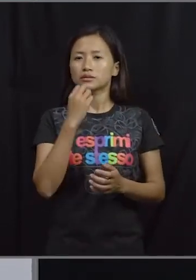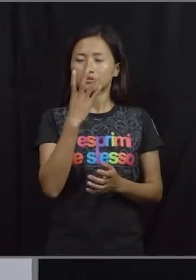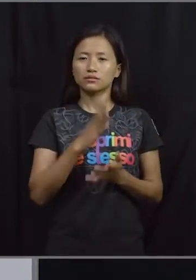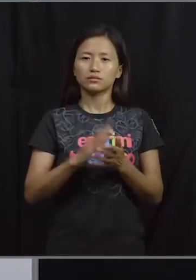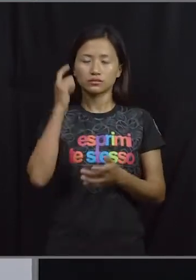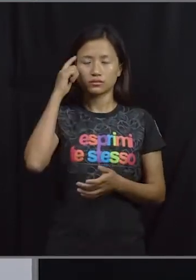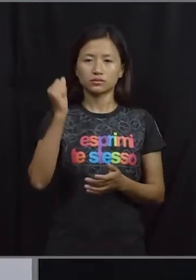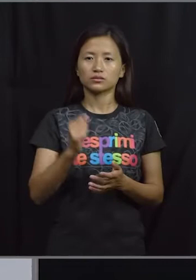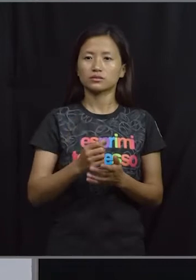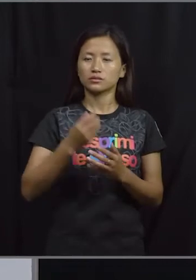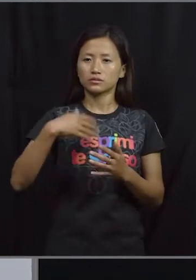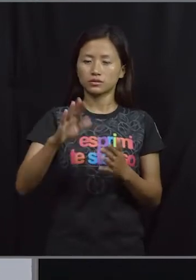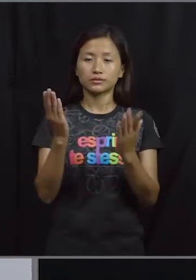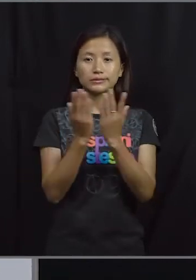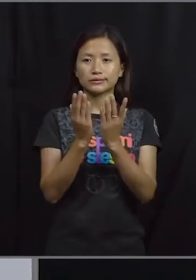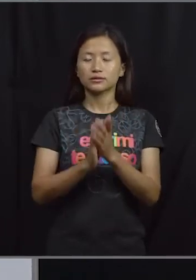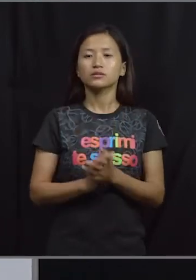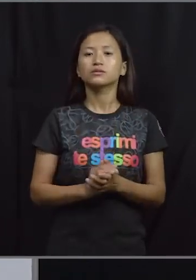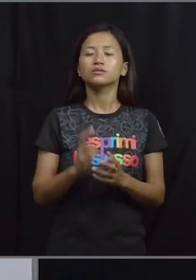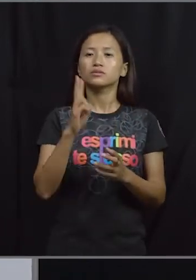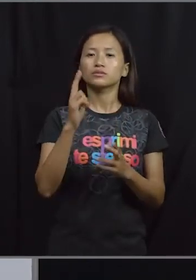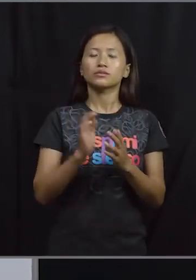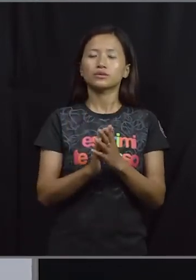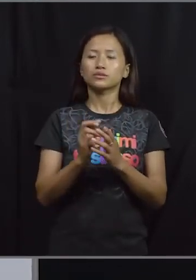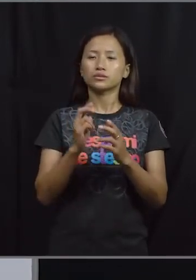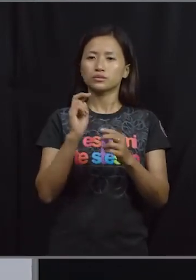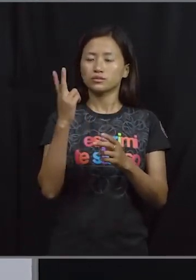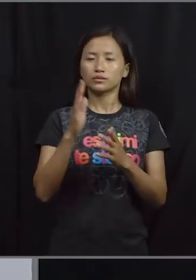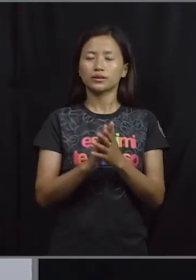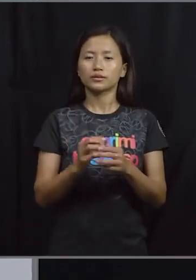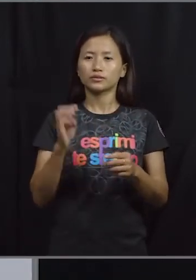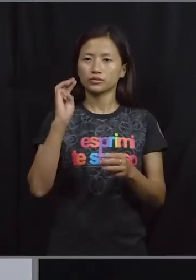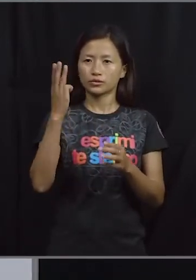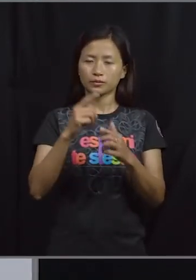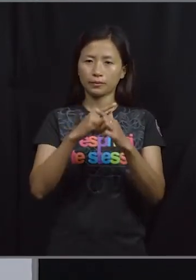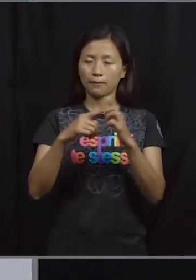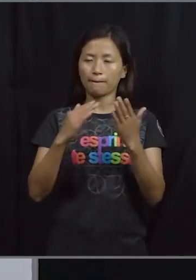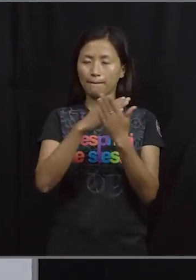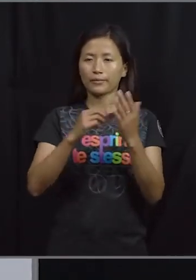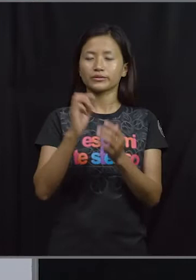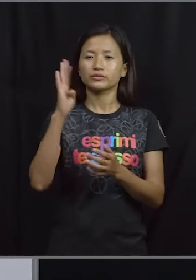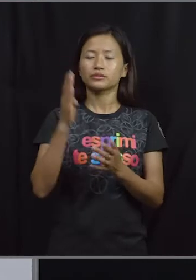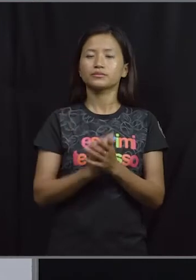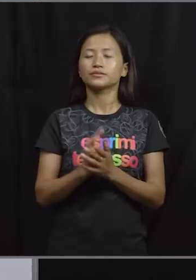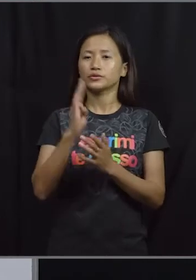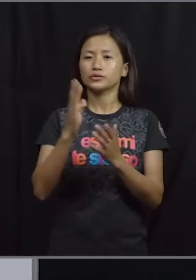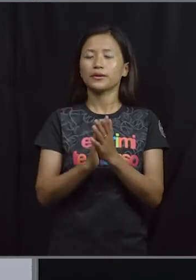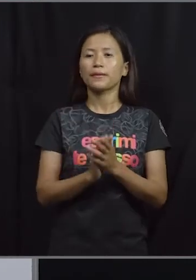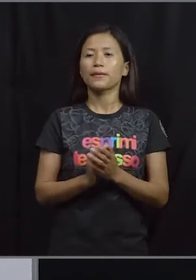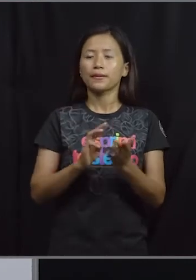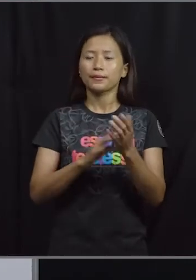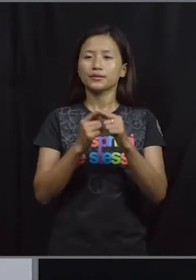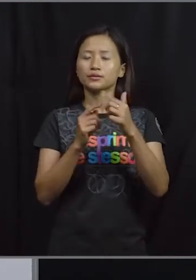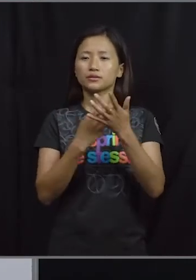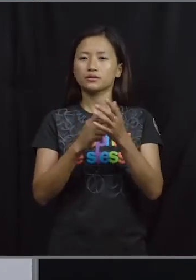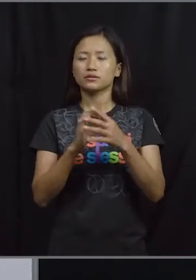remember, since you are going to study only the 2 by 2 and the 3 by 3 matrix. So in this way you can remember the sign minus,